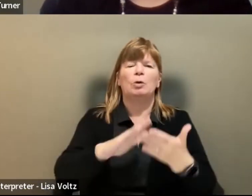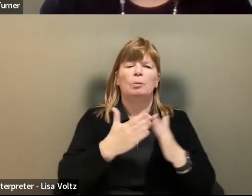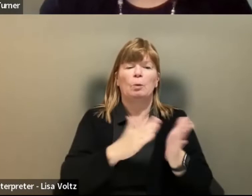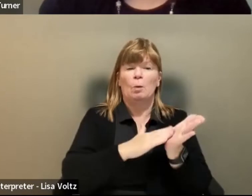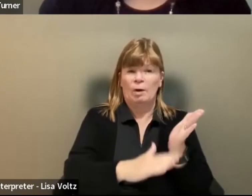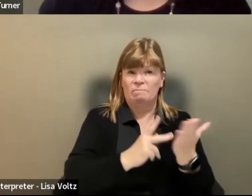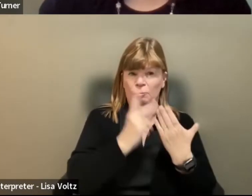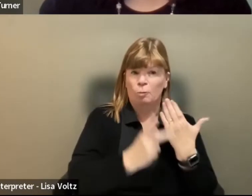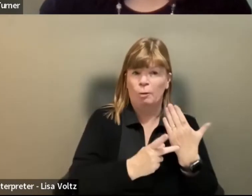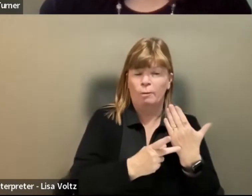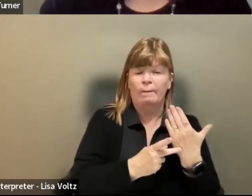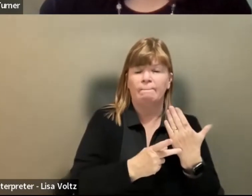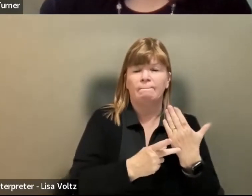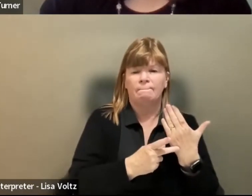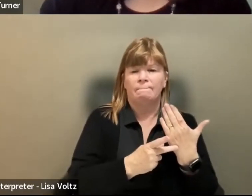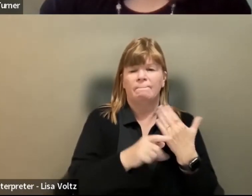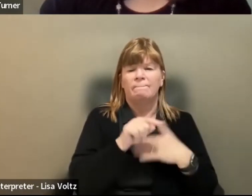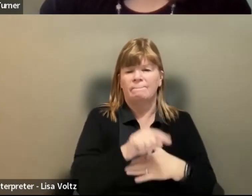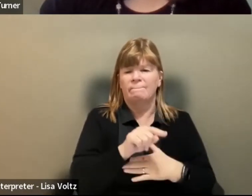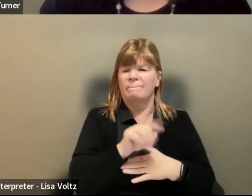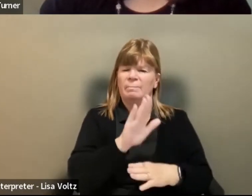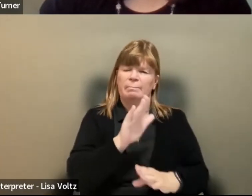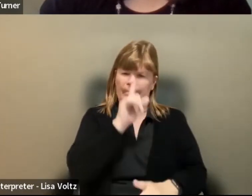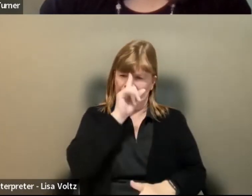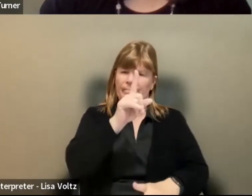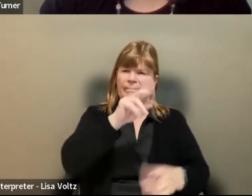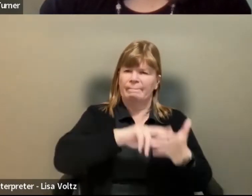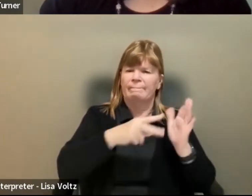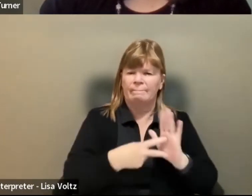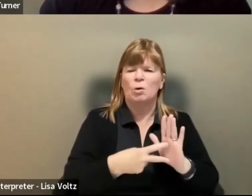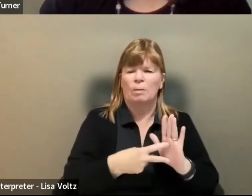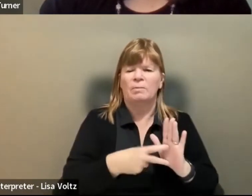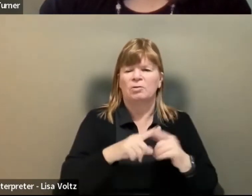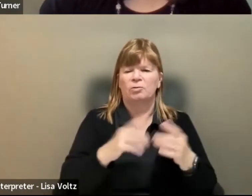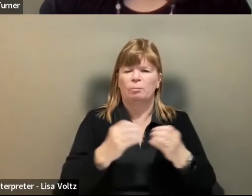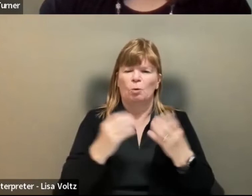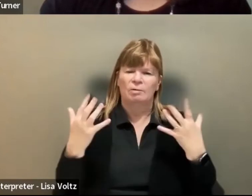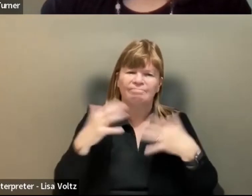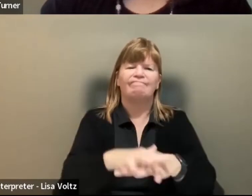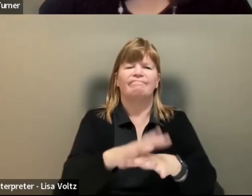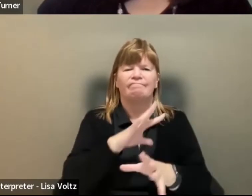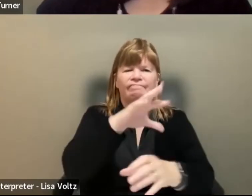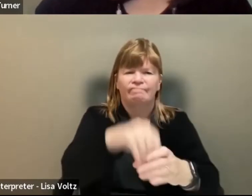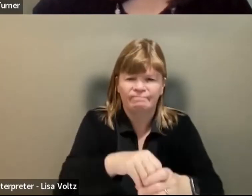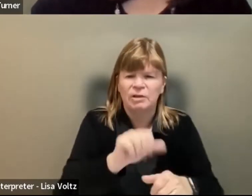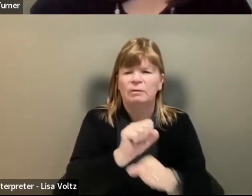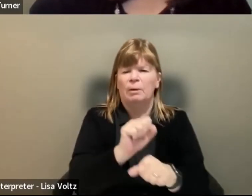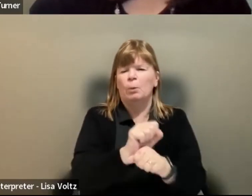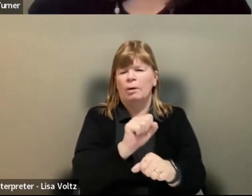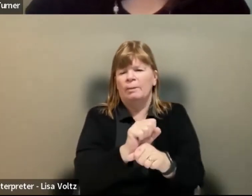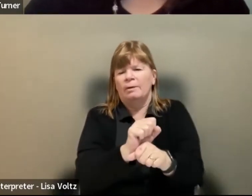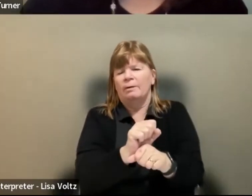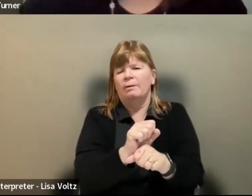program really is designed to do that community integration and employment. And so